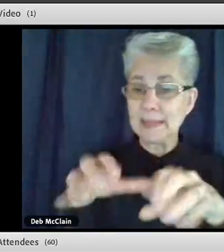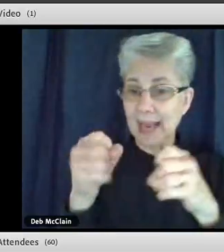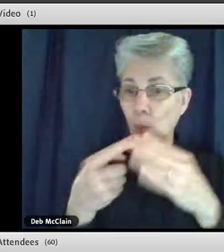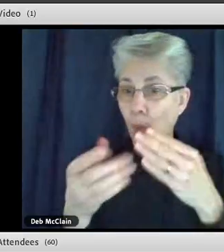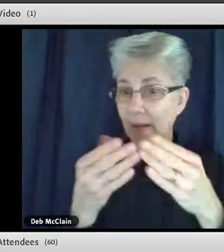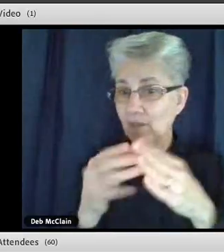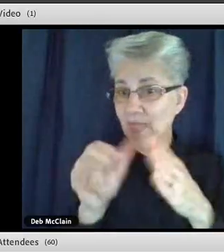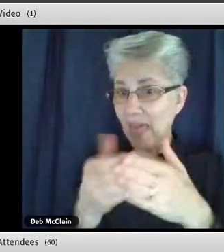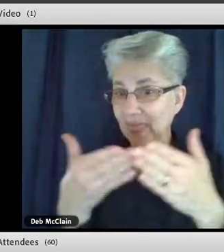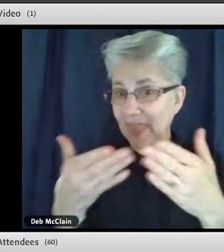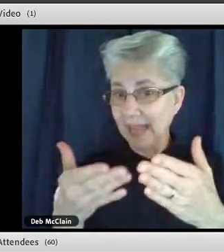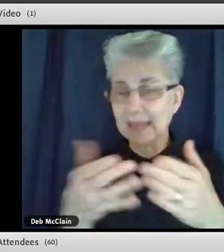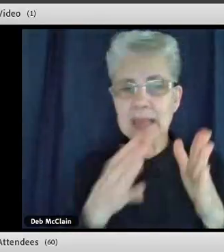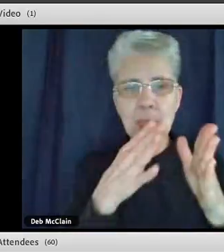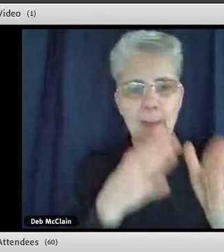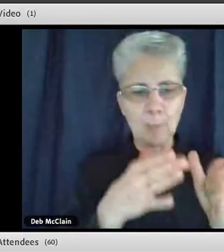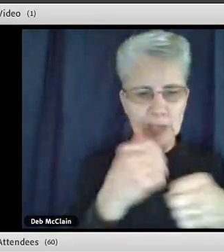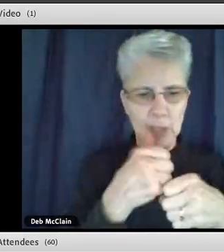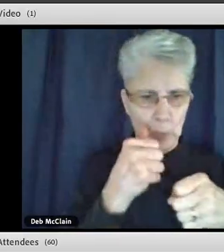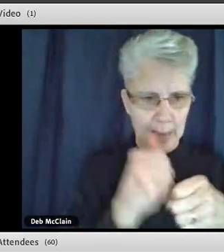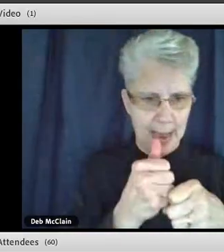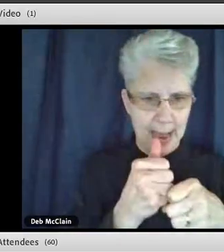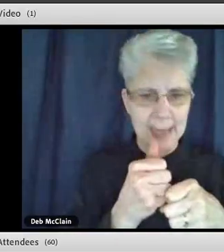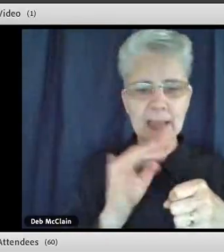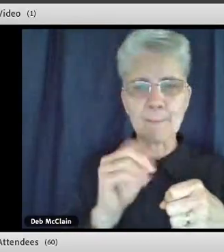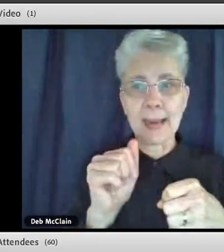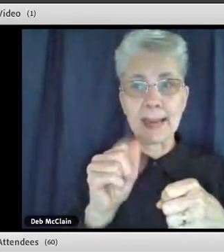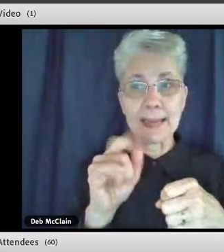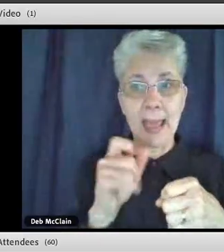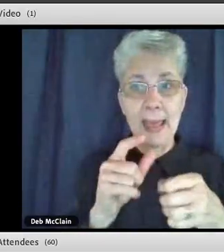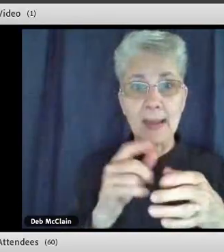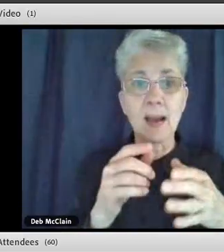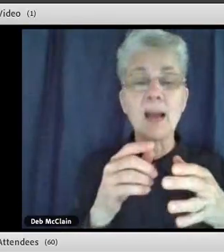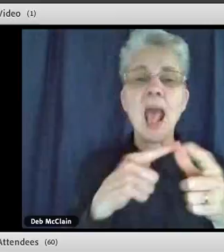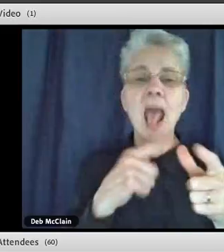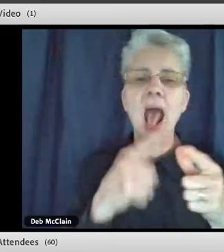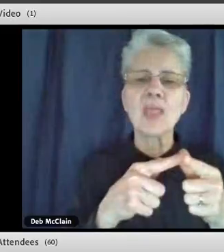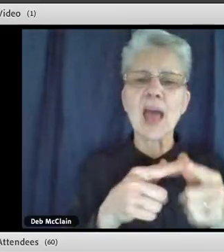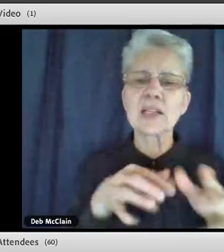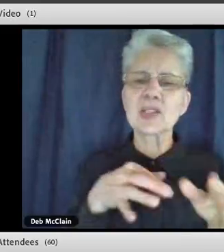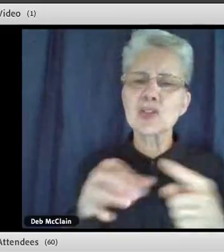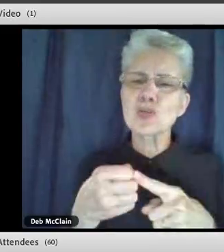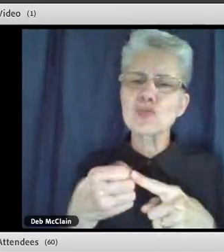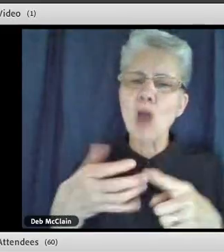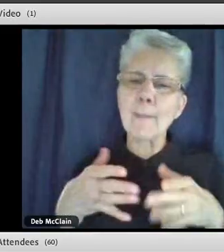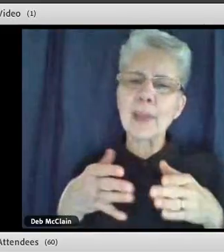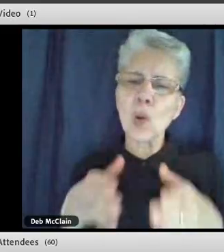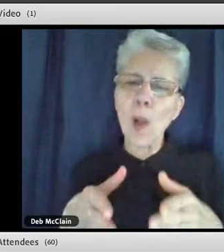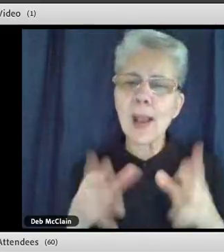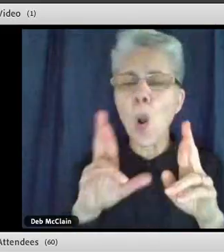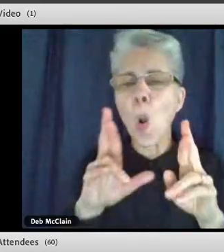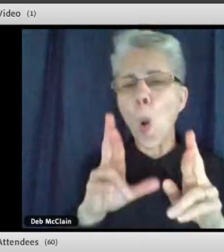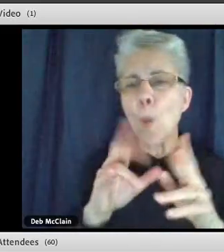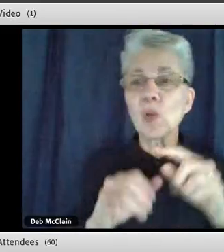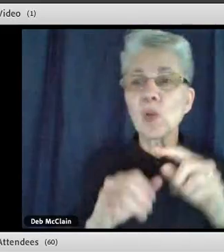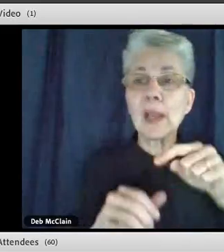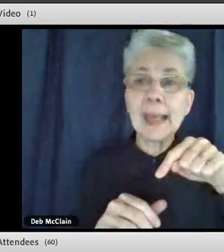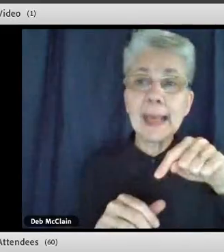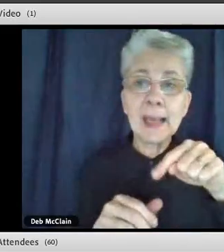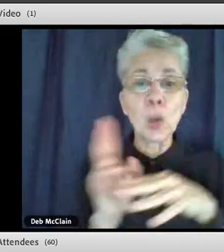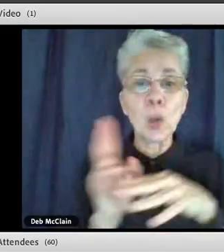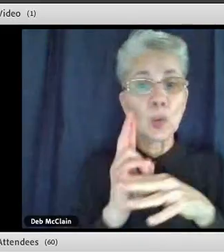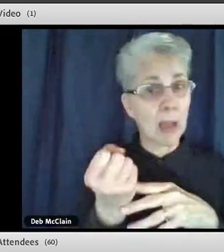person creating the metadata will look at that and then describe it in a way, hopefully, that their users can